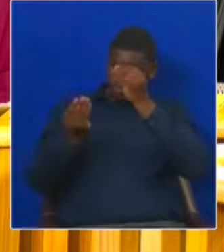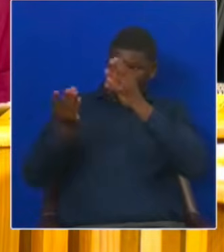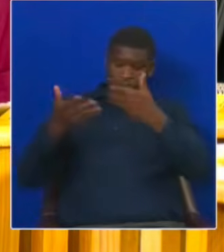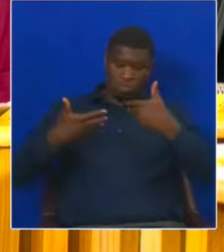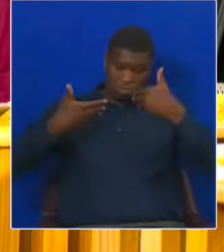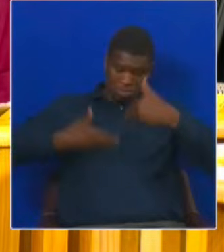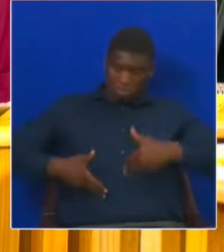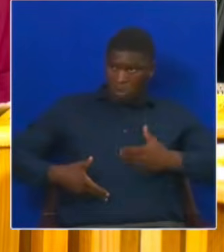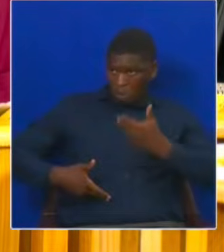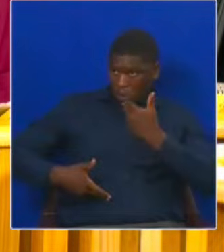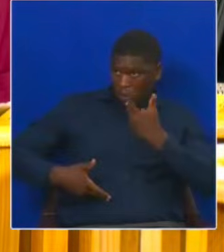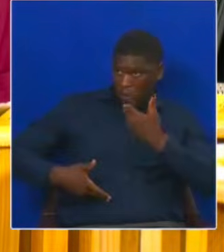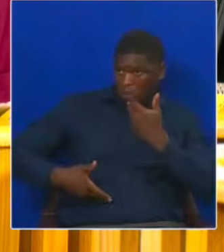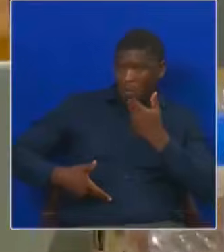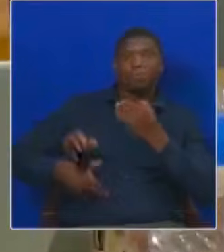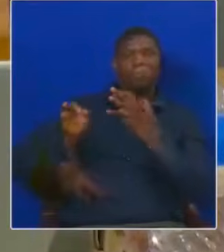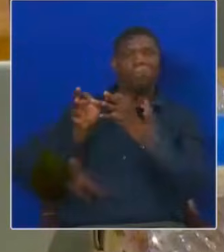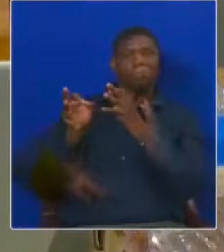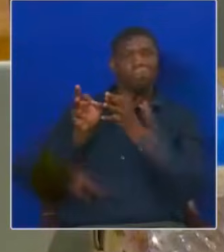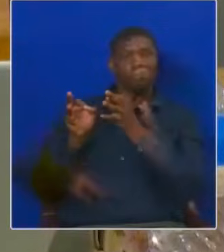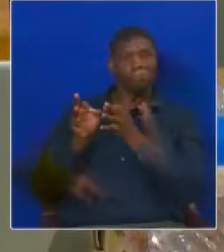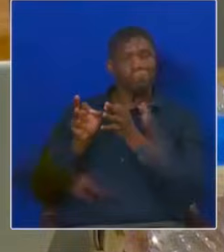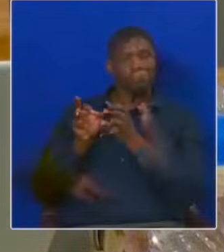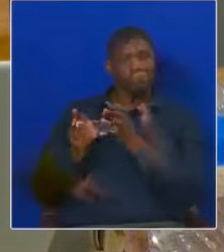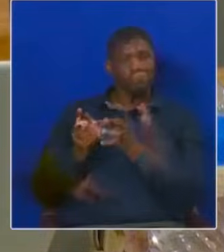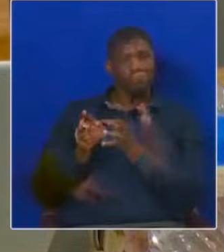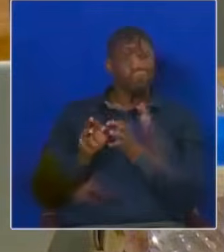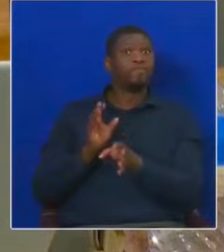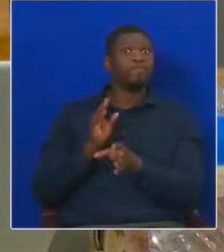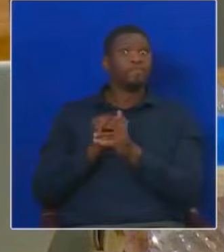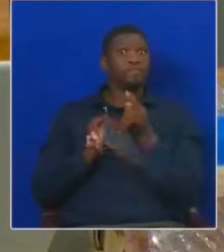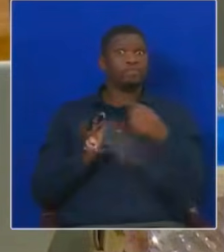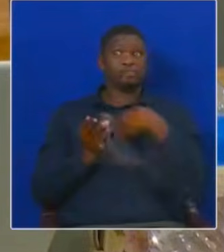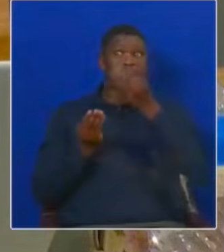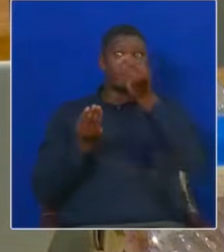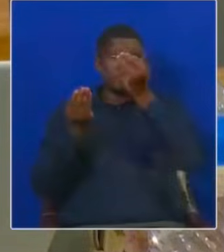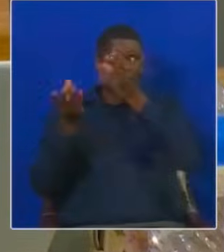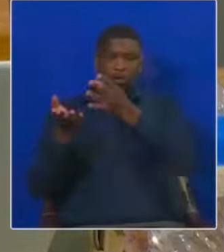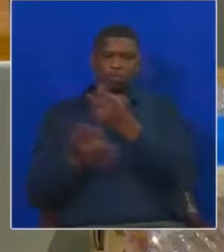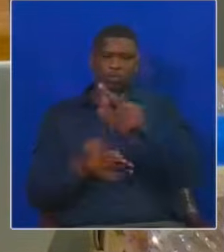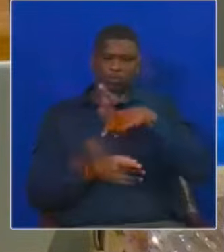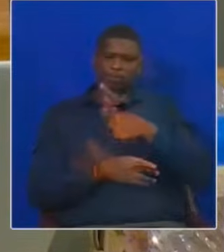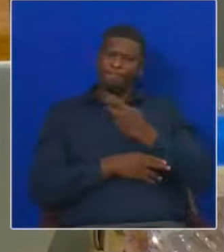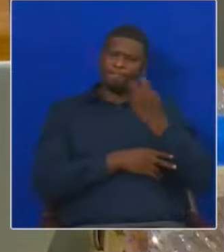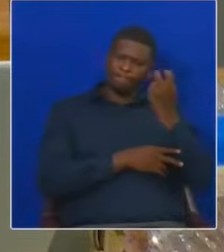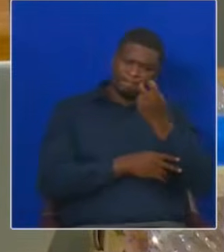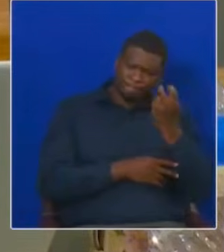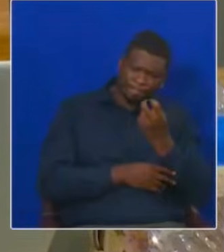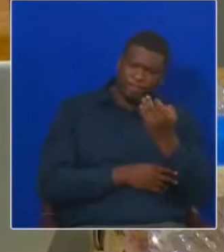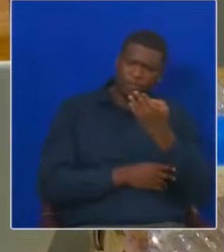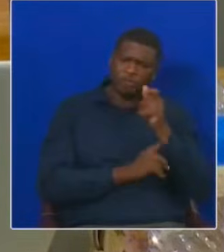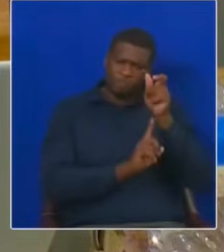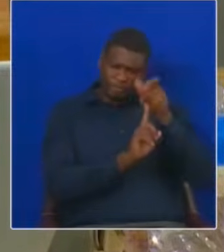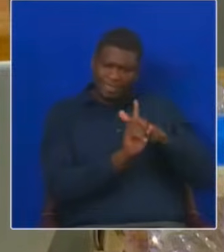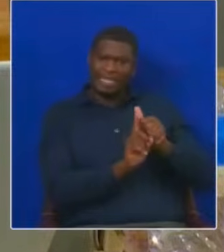on the look for Mr. Lucky Molefe.